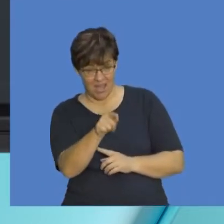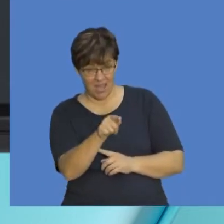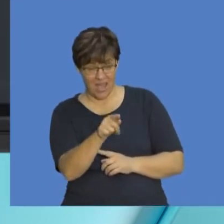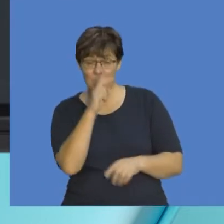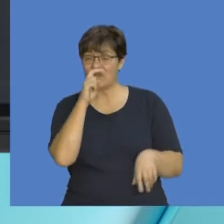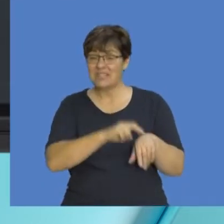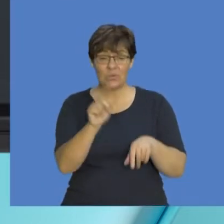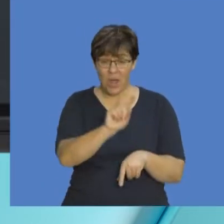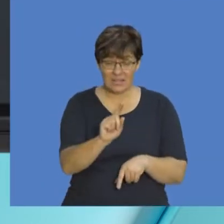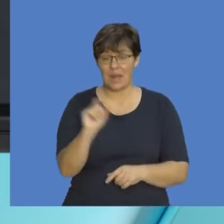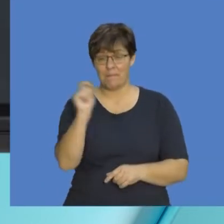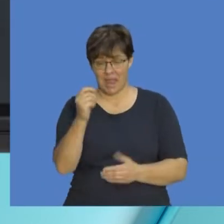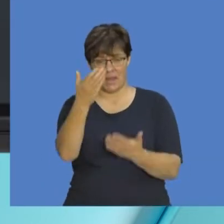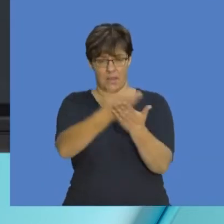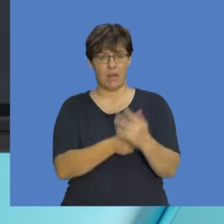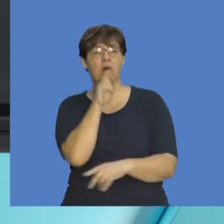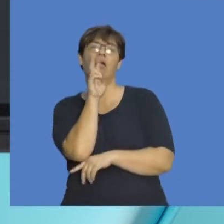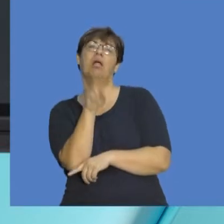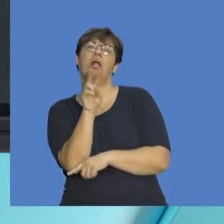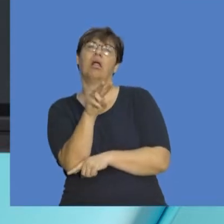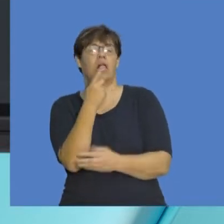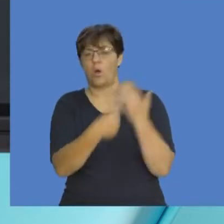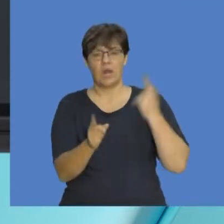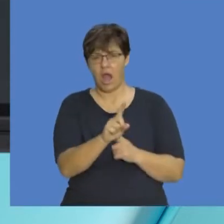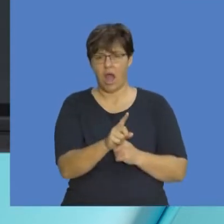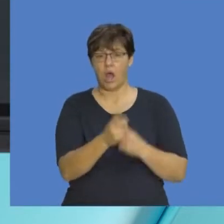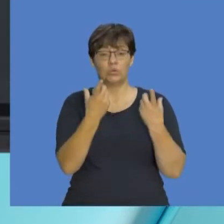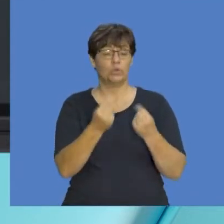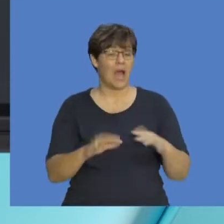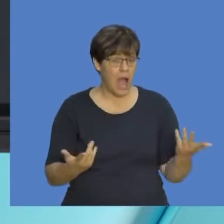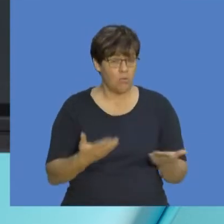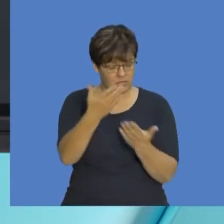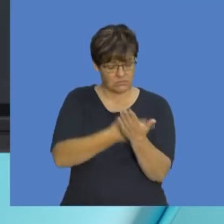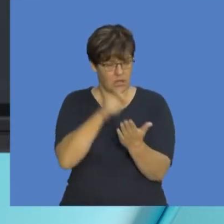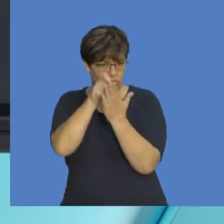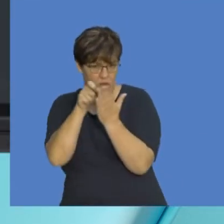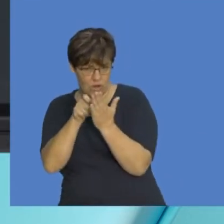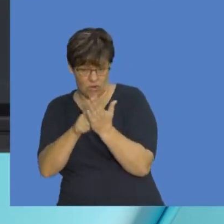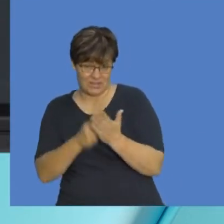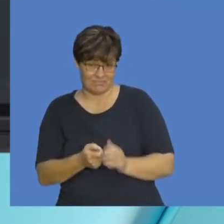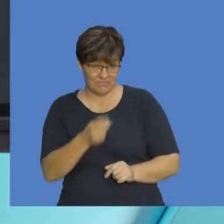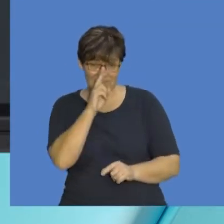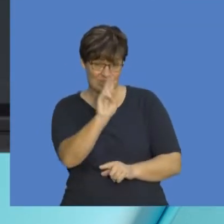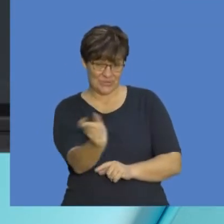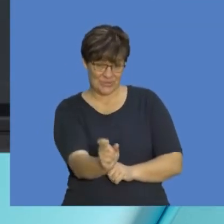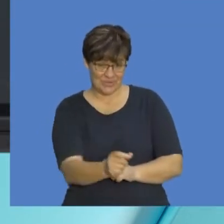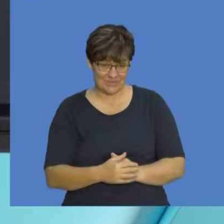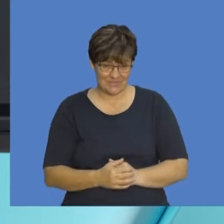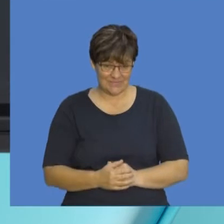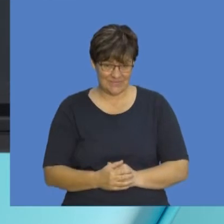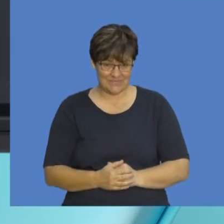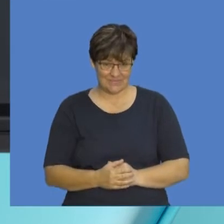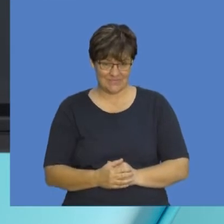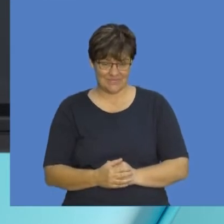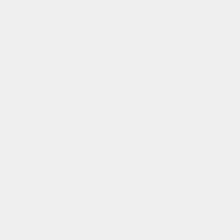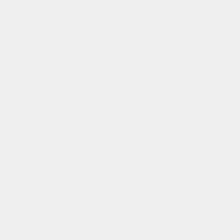remember, while you're sitting there, you need a pen and paper. You don't just observe. We do maths by pen and paper. Hope